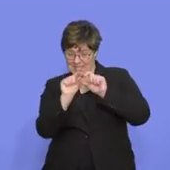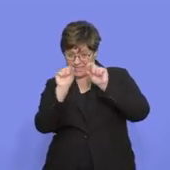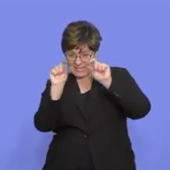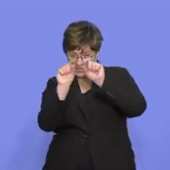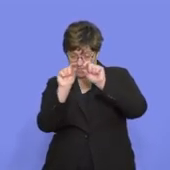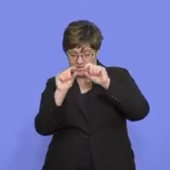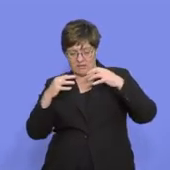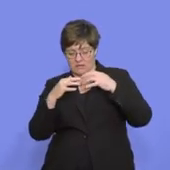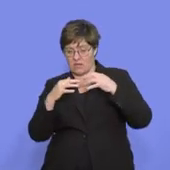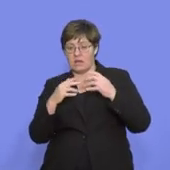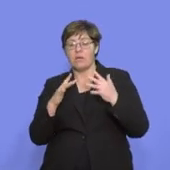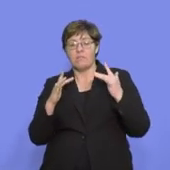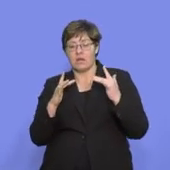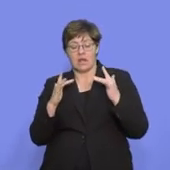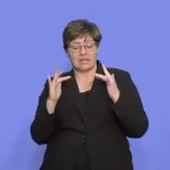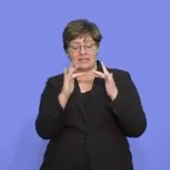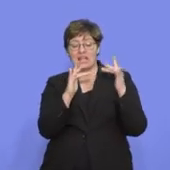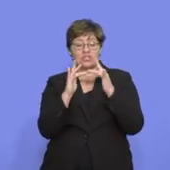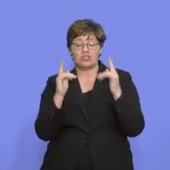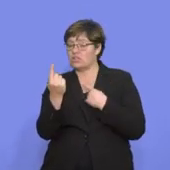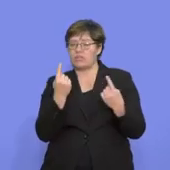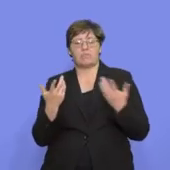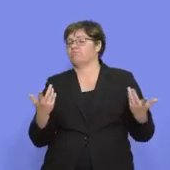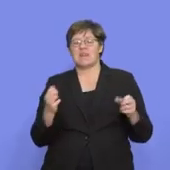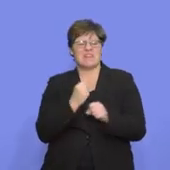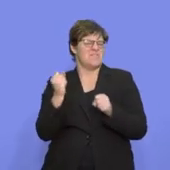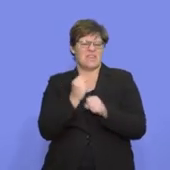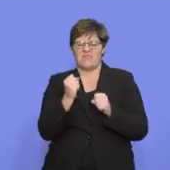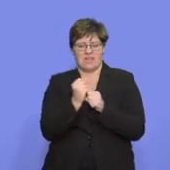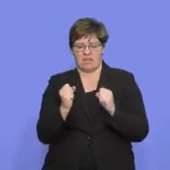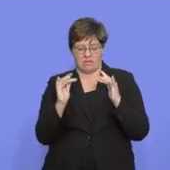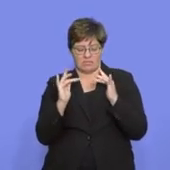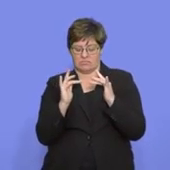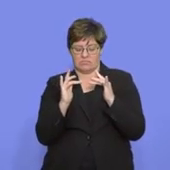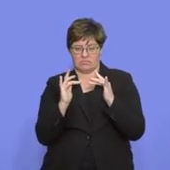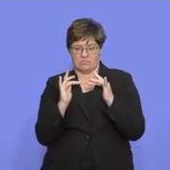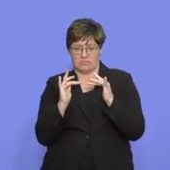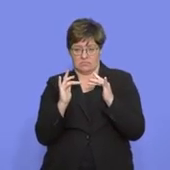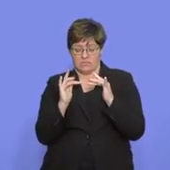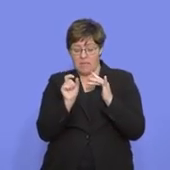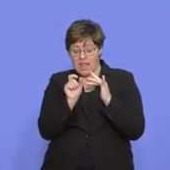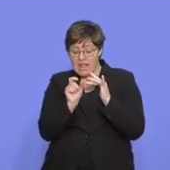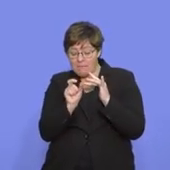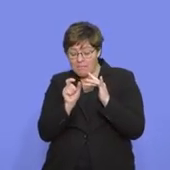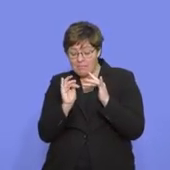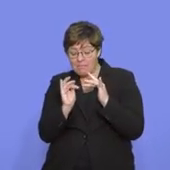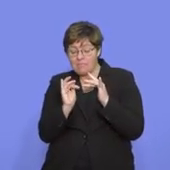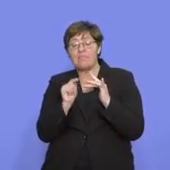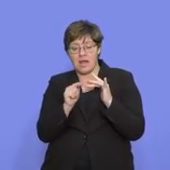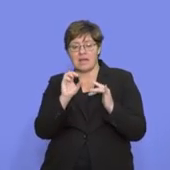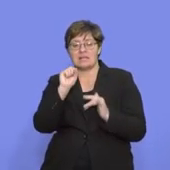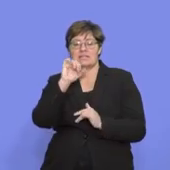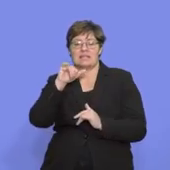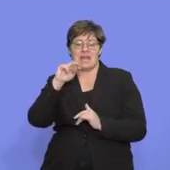will never touch each other. They will never ever touch each other. So why is this important? The synapse